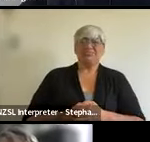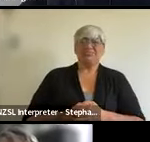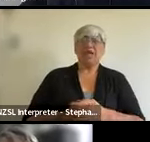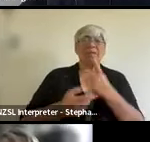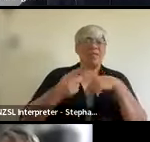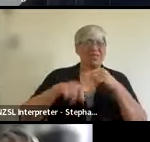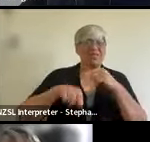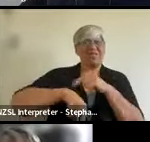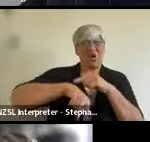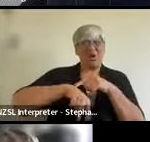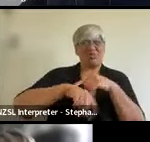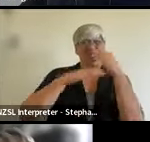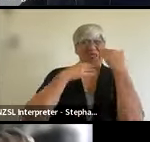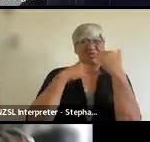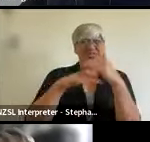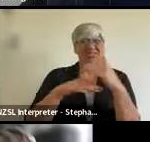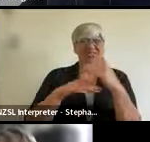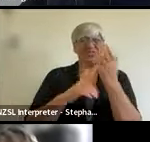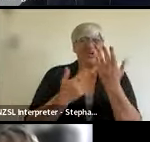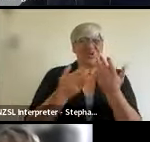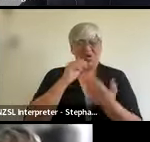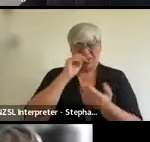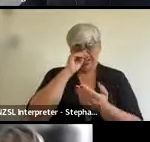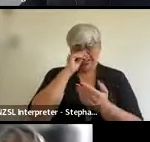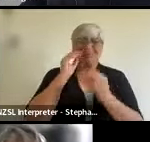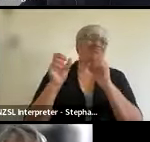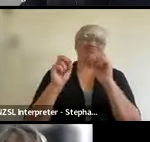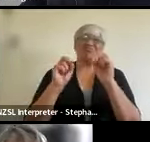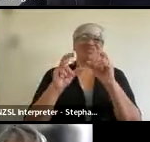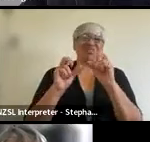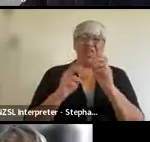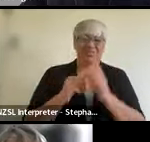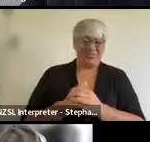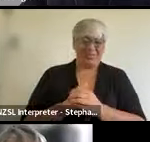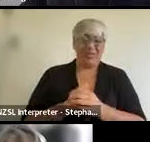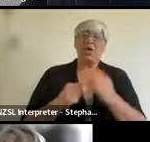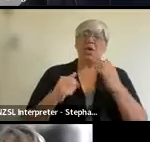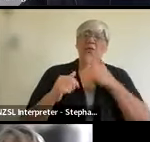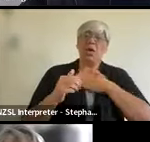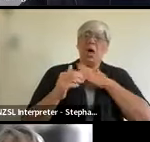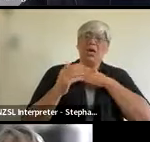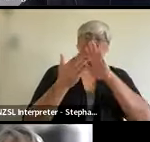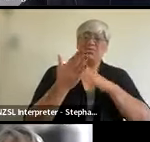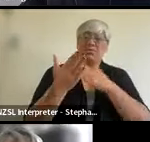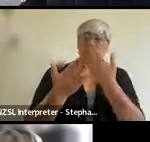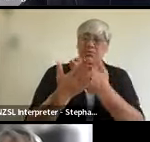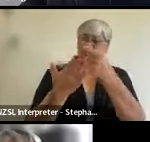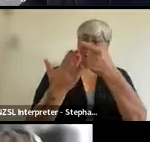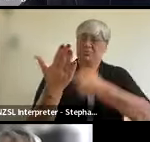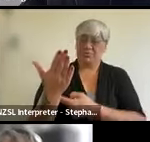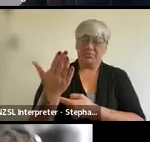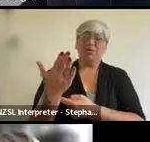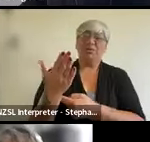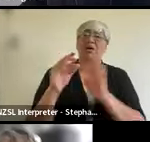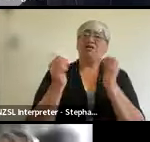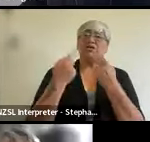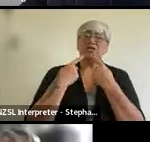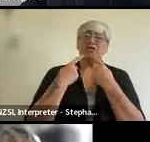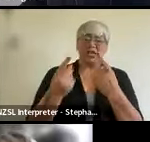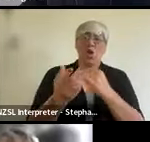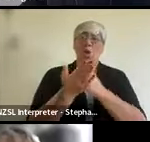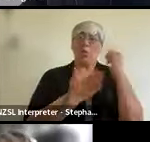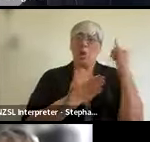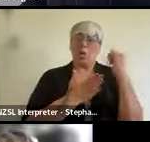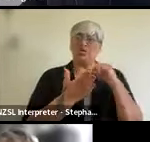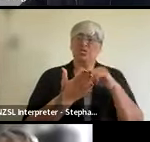is ticking on, Mary. All right. In my submission, I've said that I oppose the